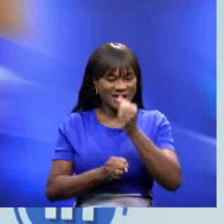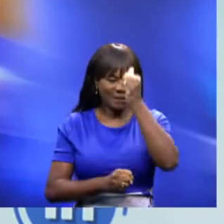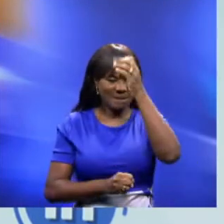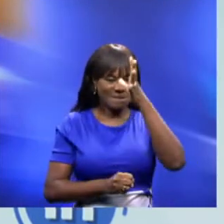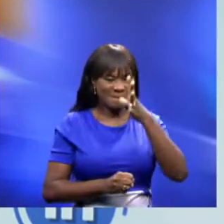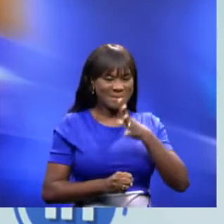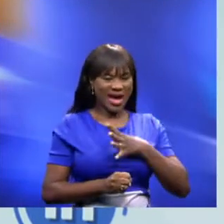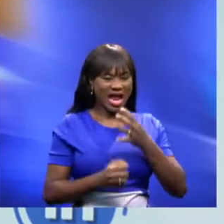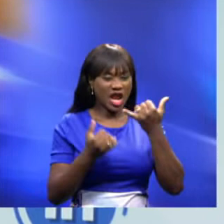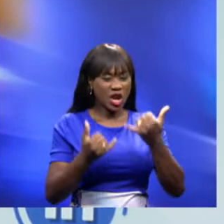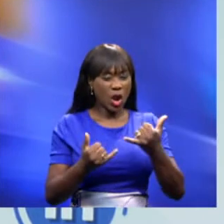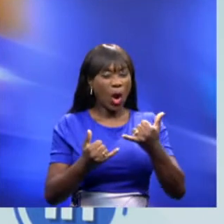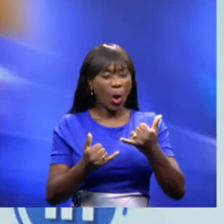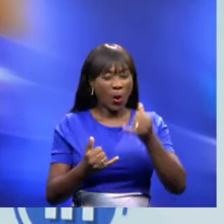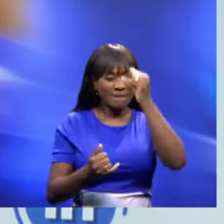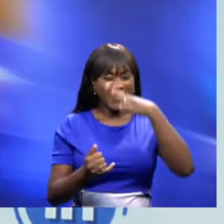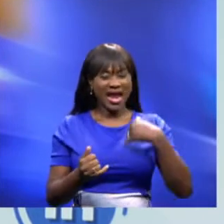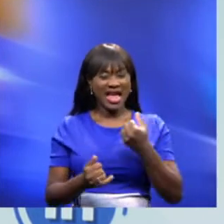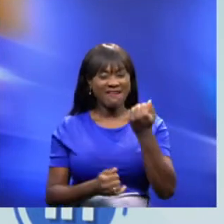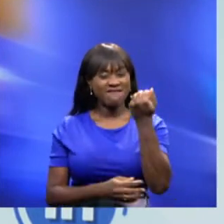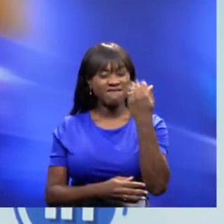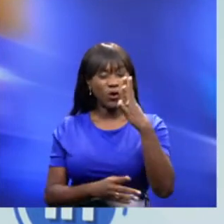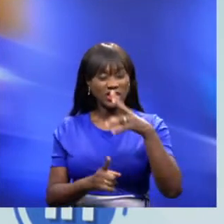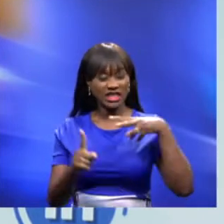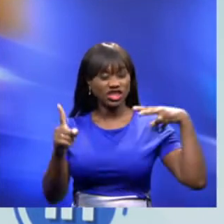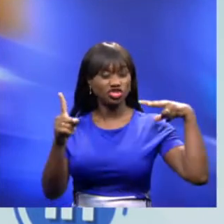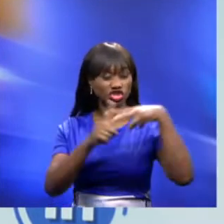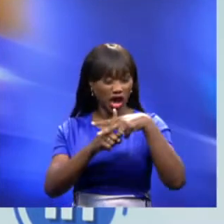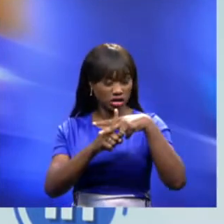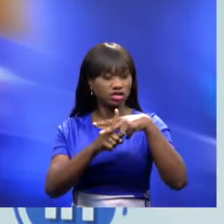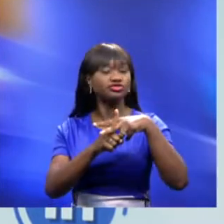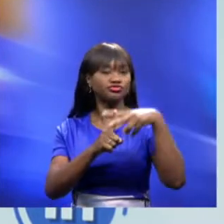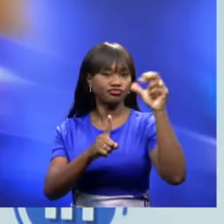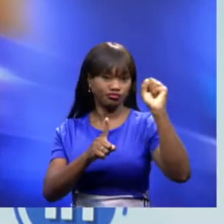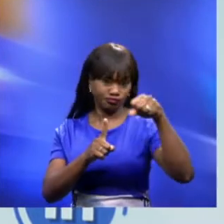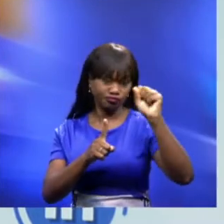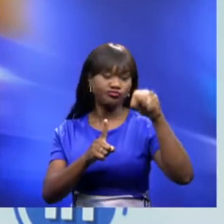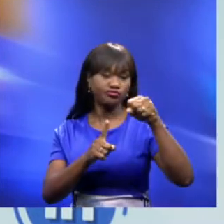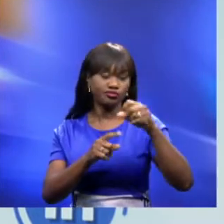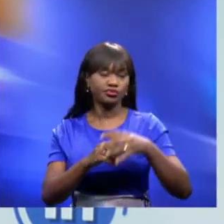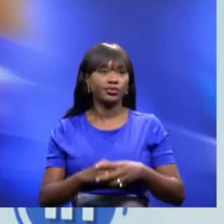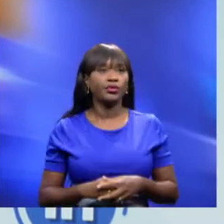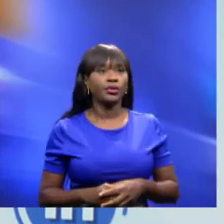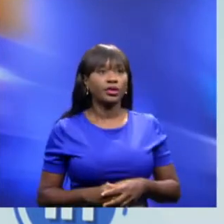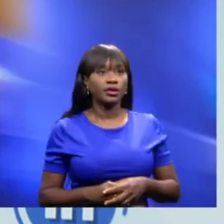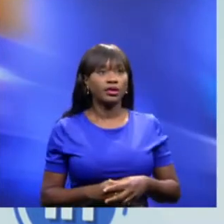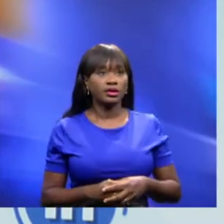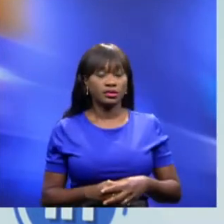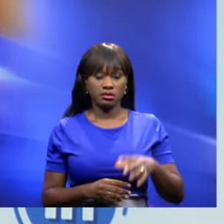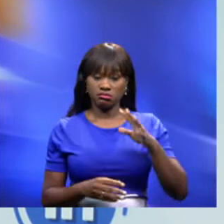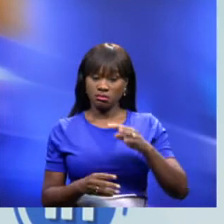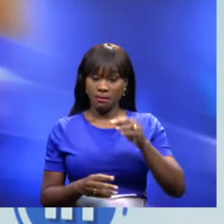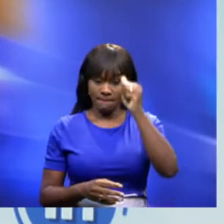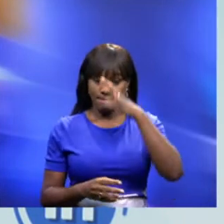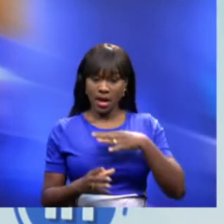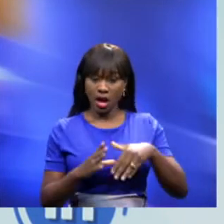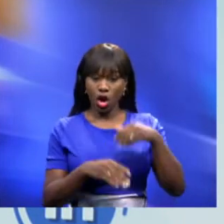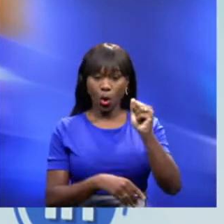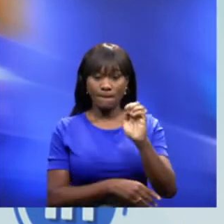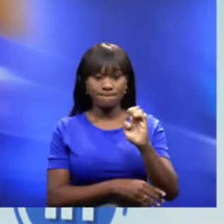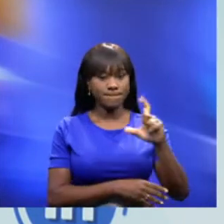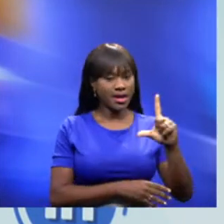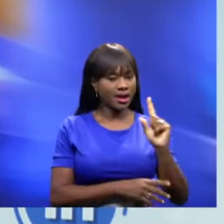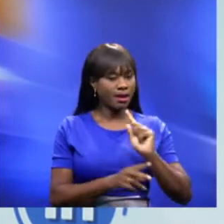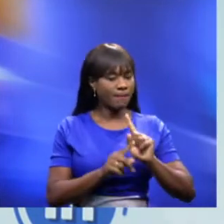facing 14 charges before the court, right? And he's on bail, and we are monitoring certain things,